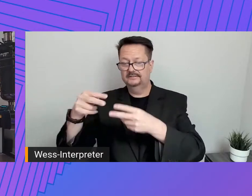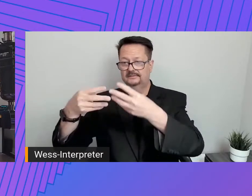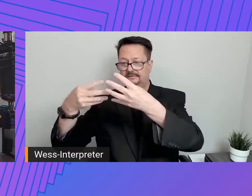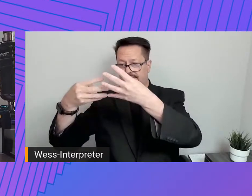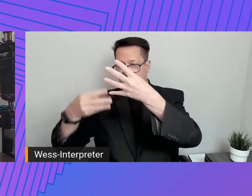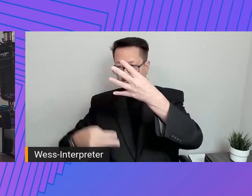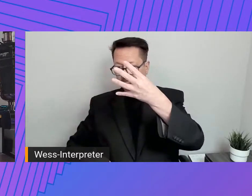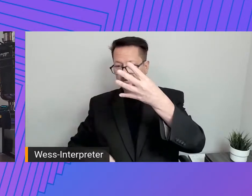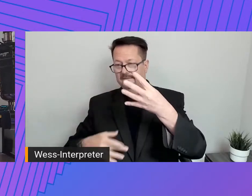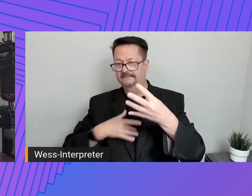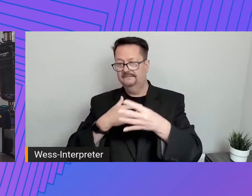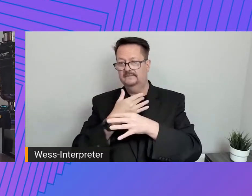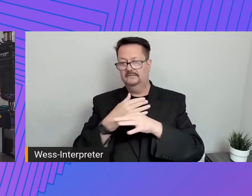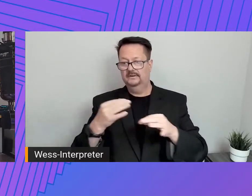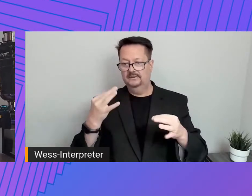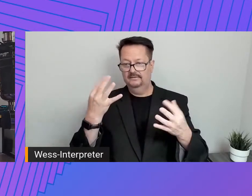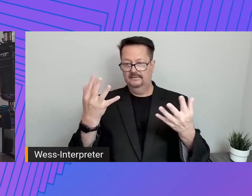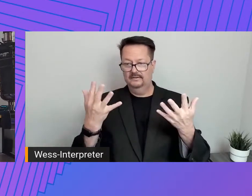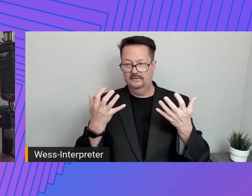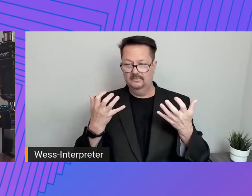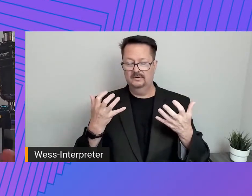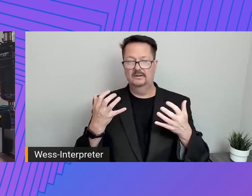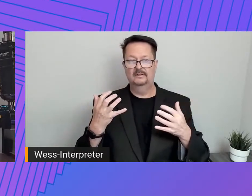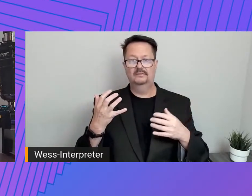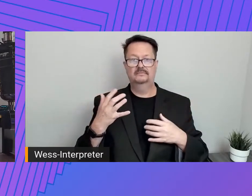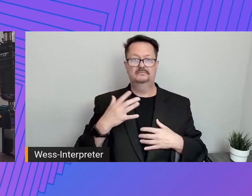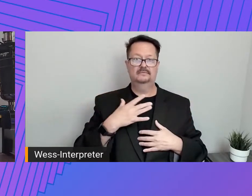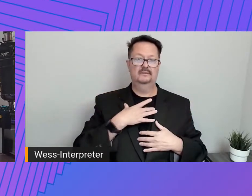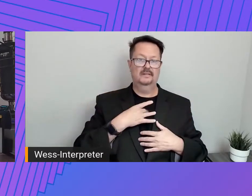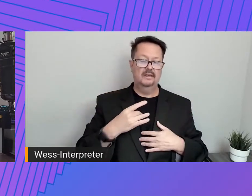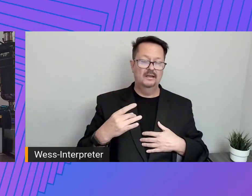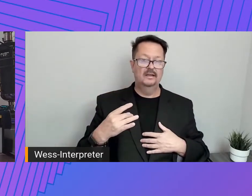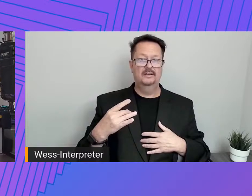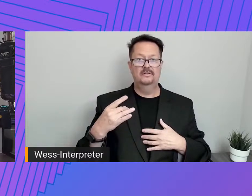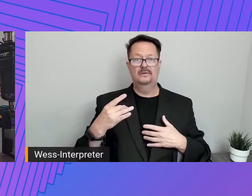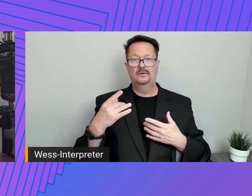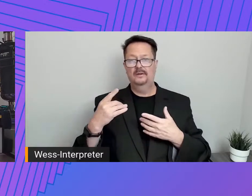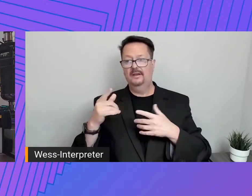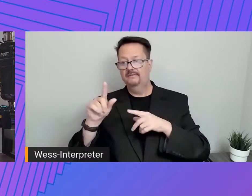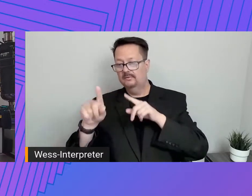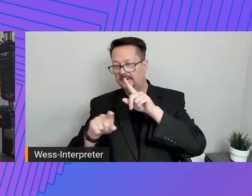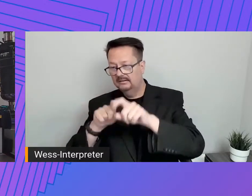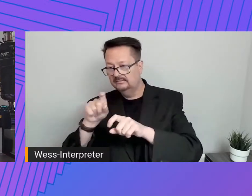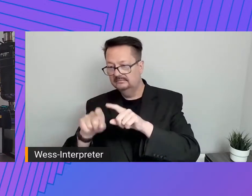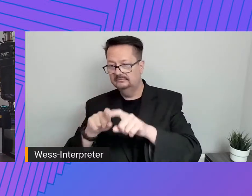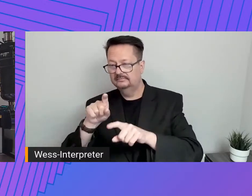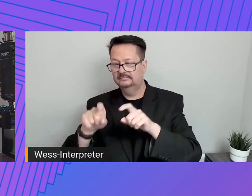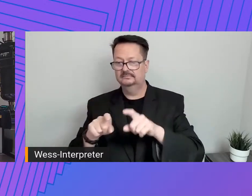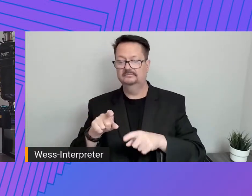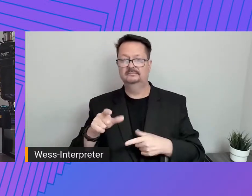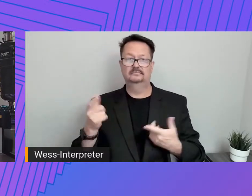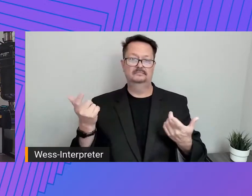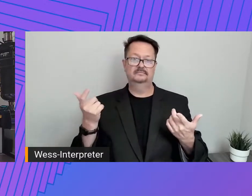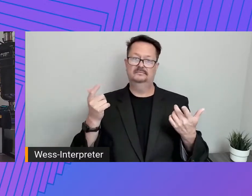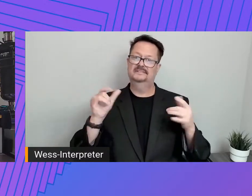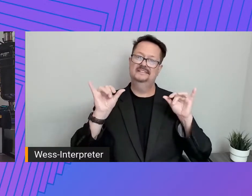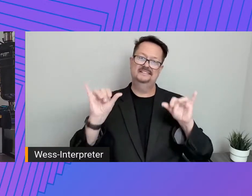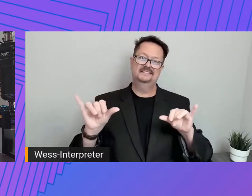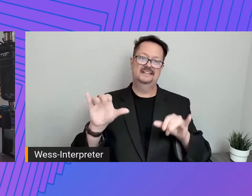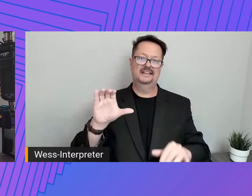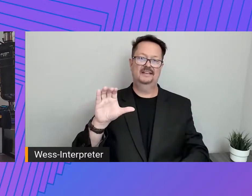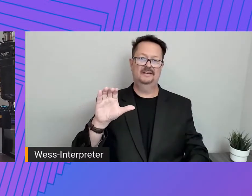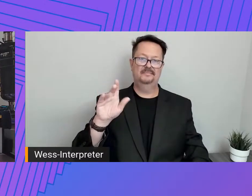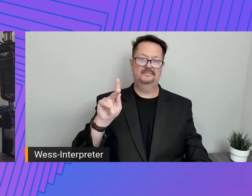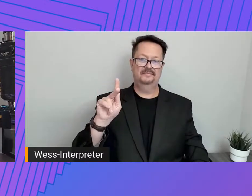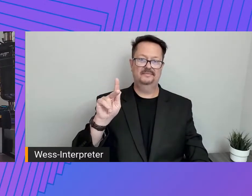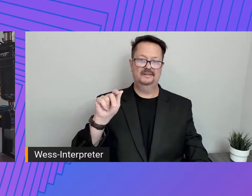or if you have any follow-up questions. He's yet another example, along with Casey from this morning, of the